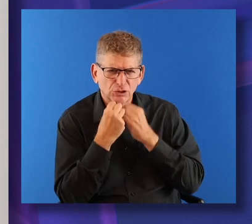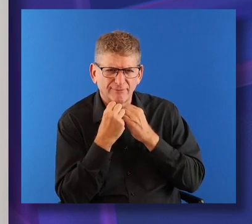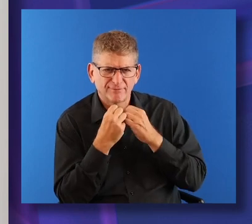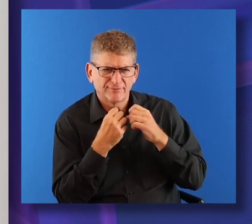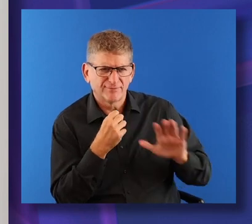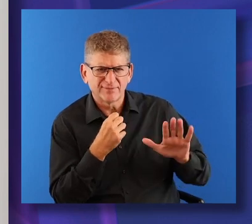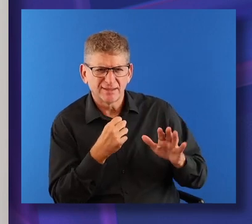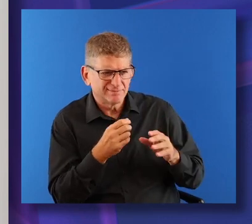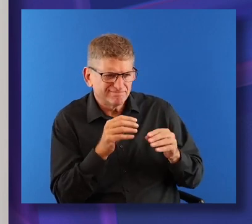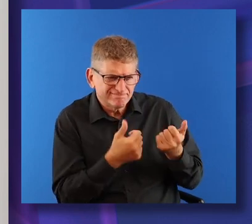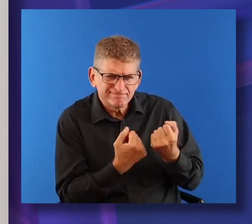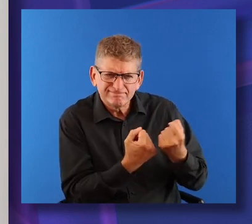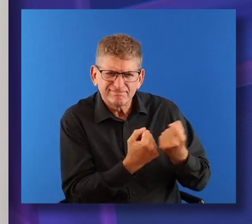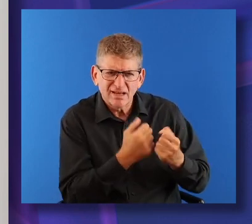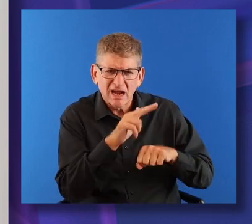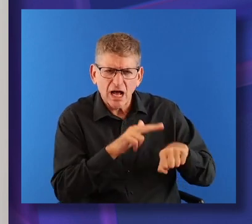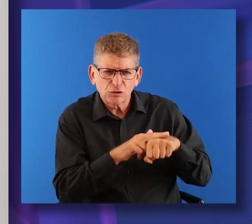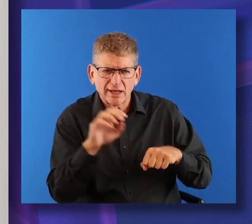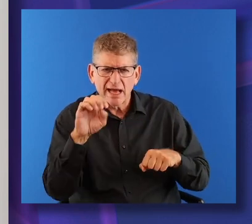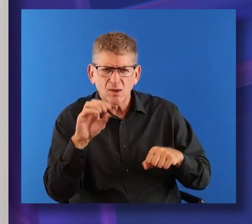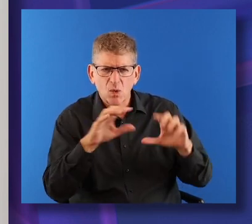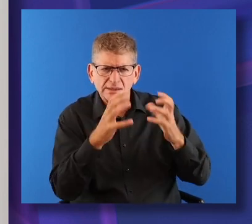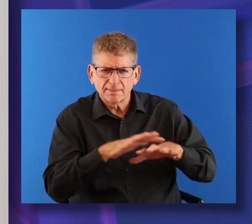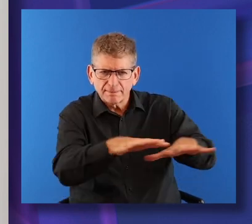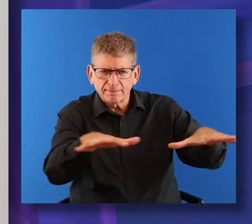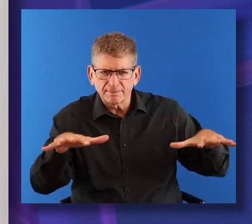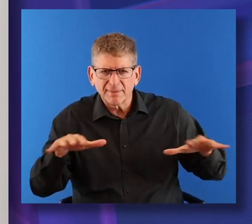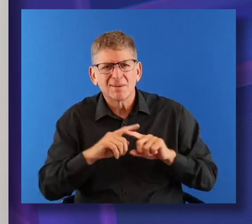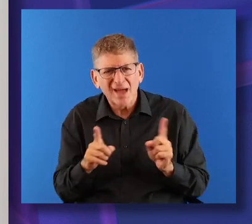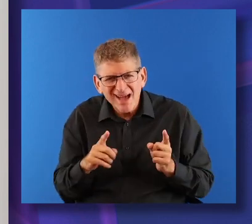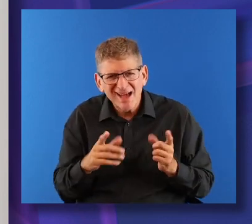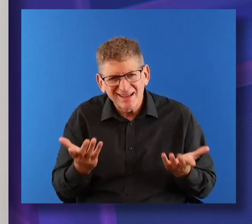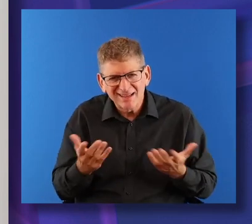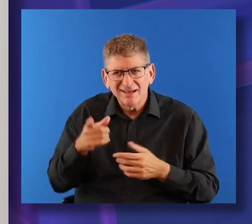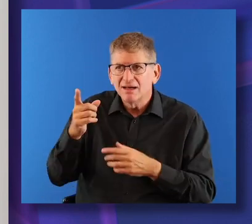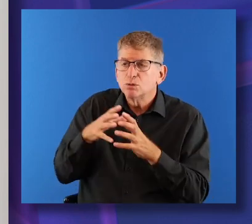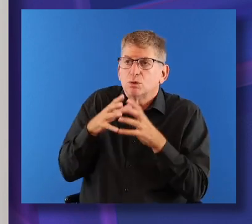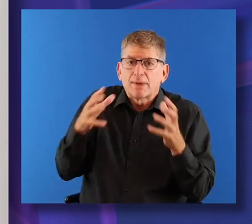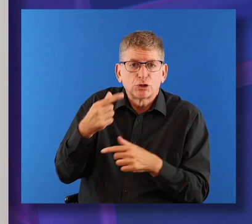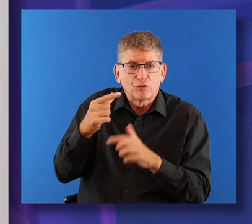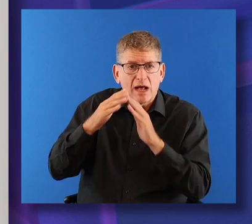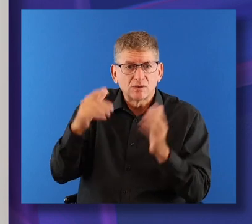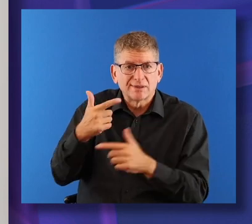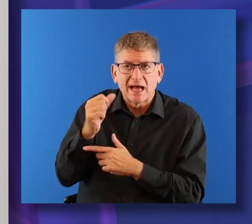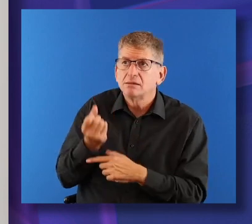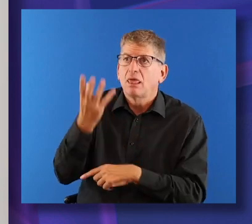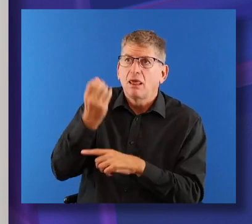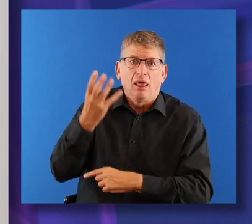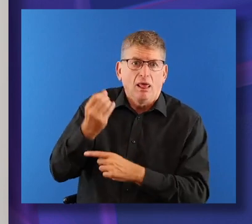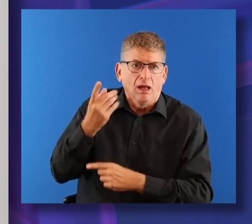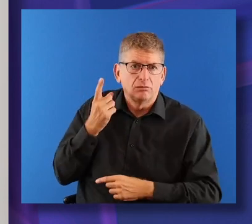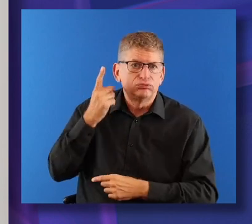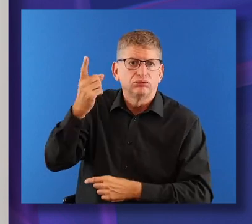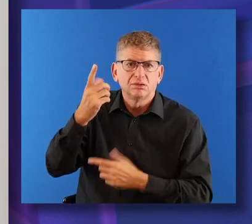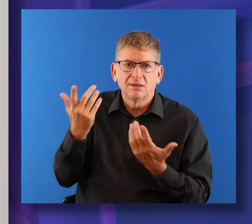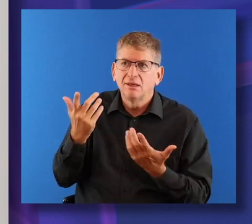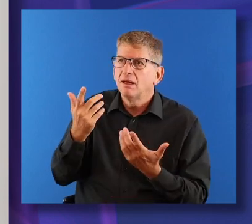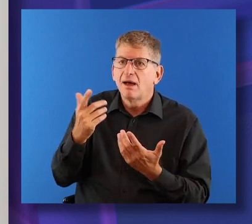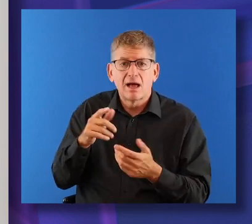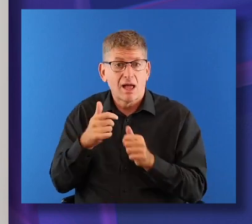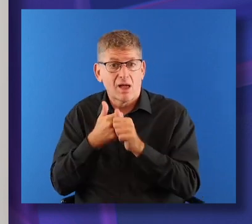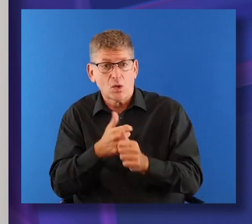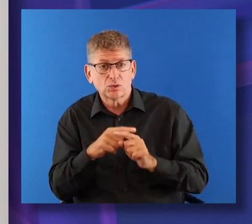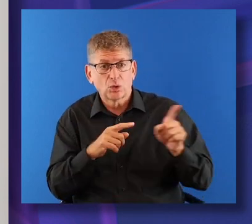important to preserve and replenish natural ecosystems. However, so much greenhouse gas has been emitted to the